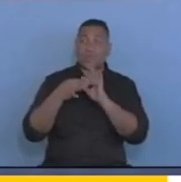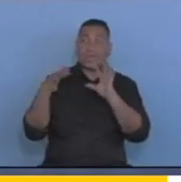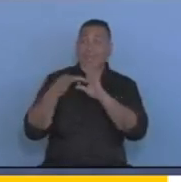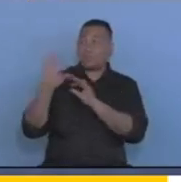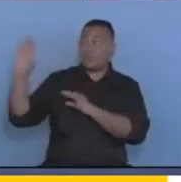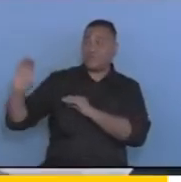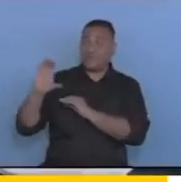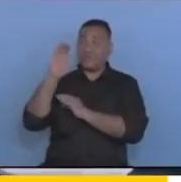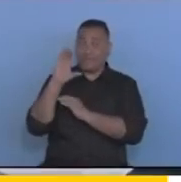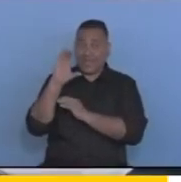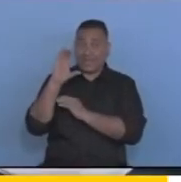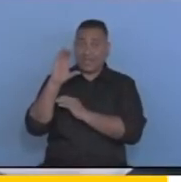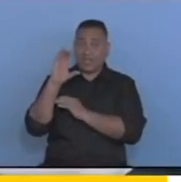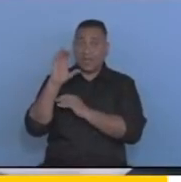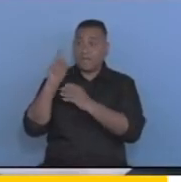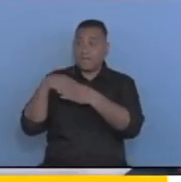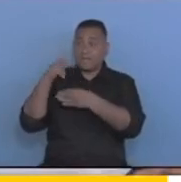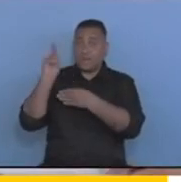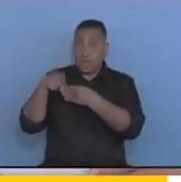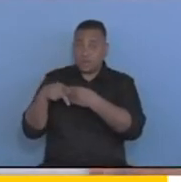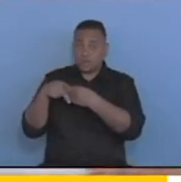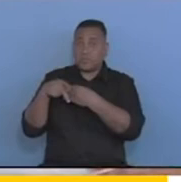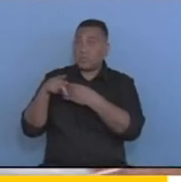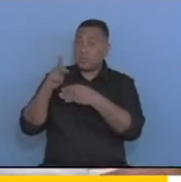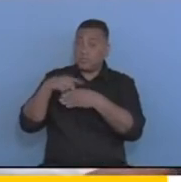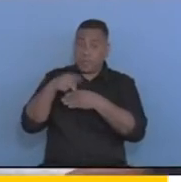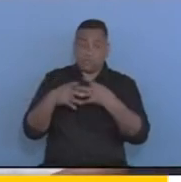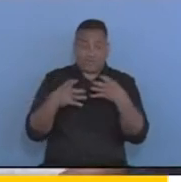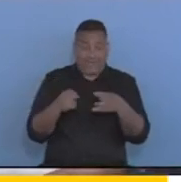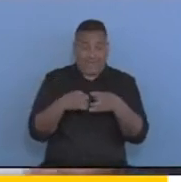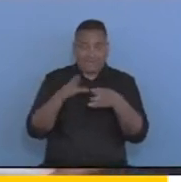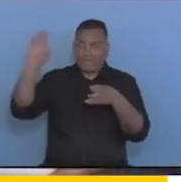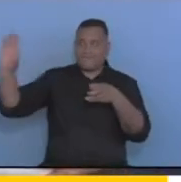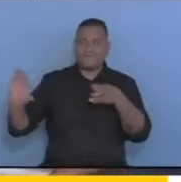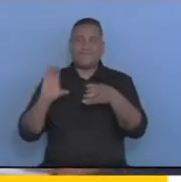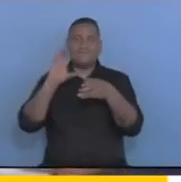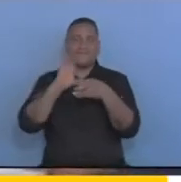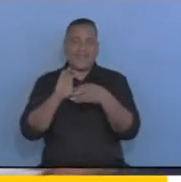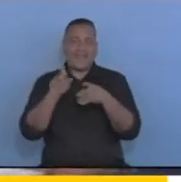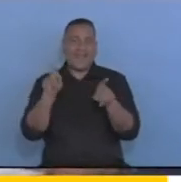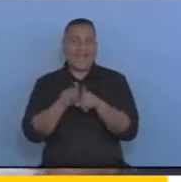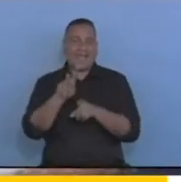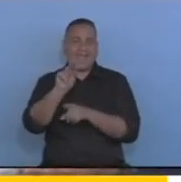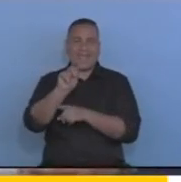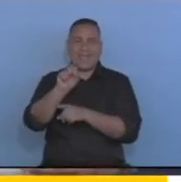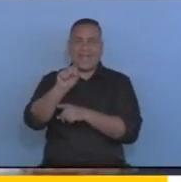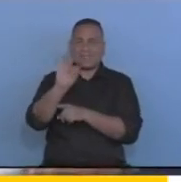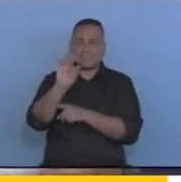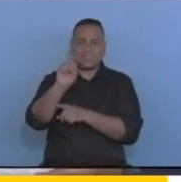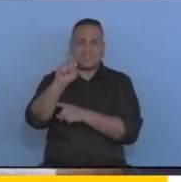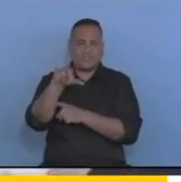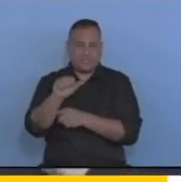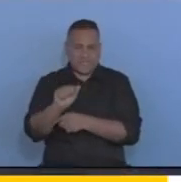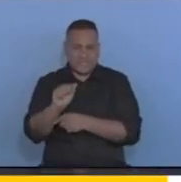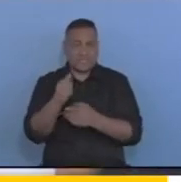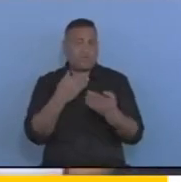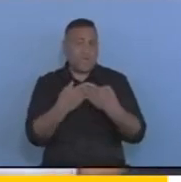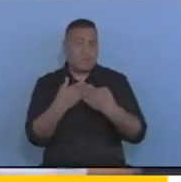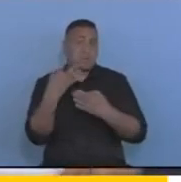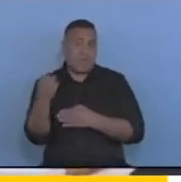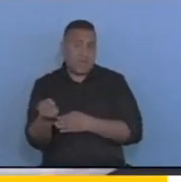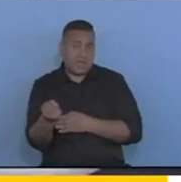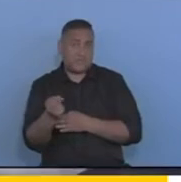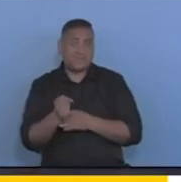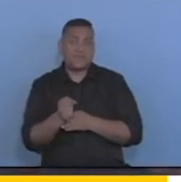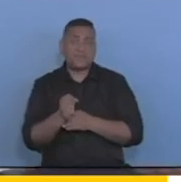Oh, wow. And also the NSFAS is also available for funding. Mm. And within the COS, funding